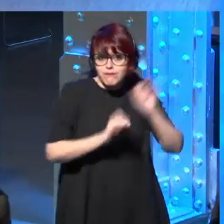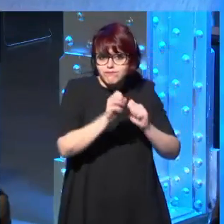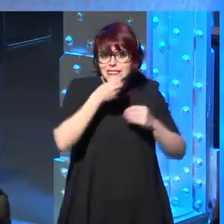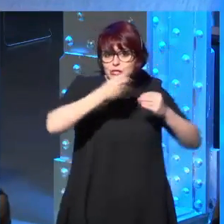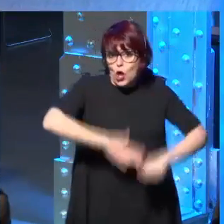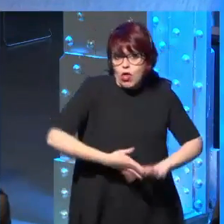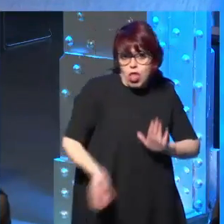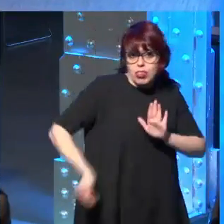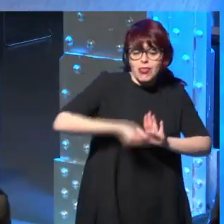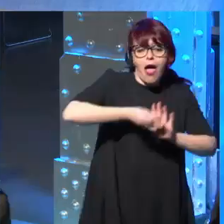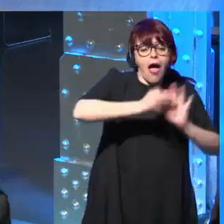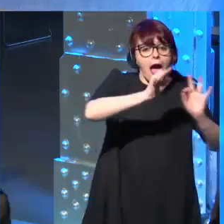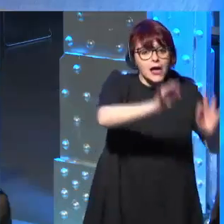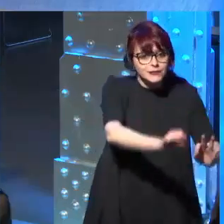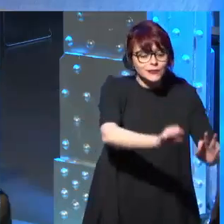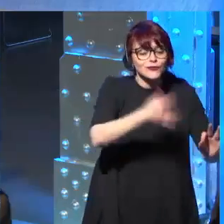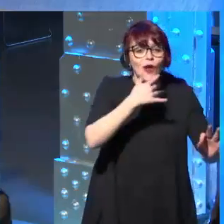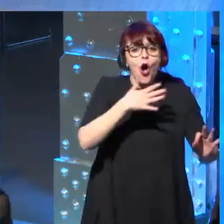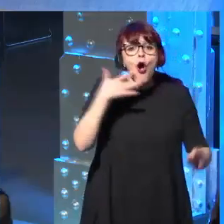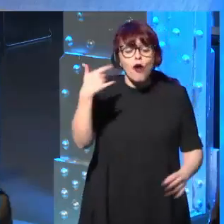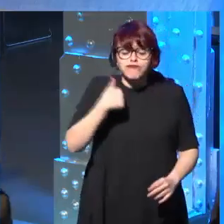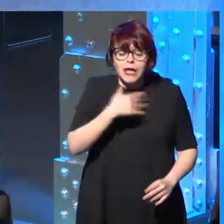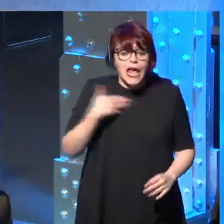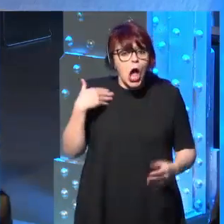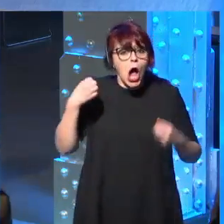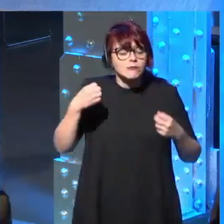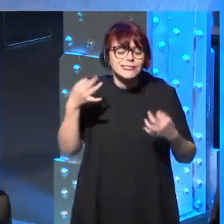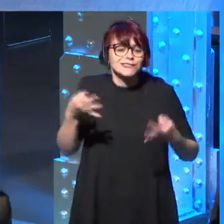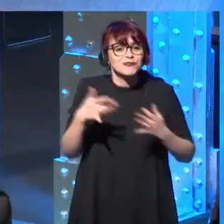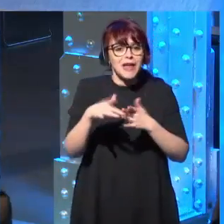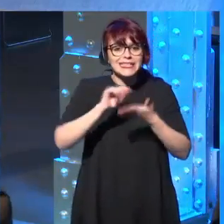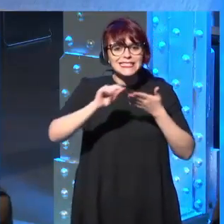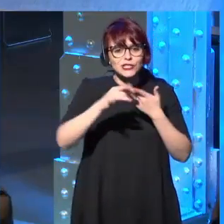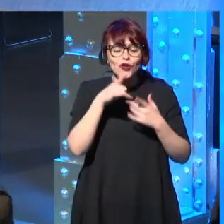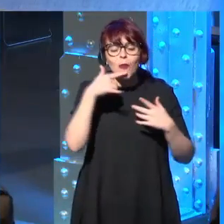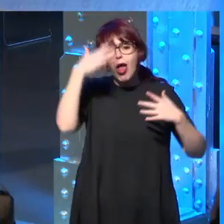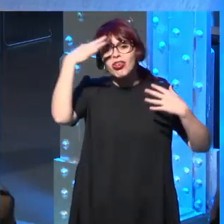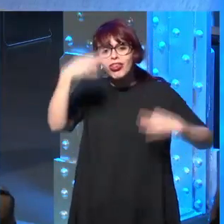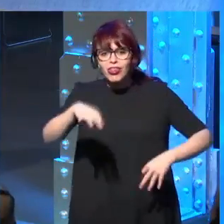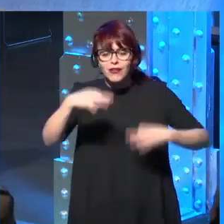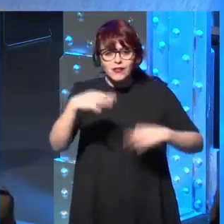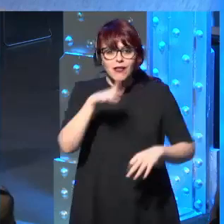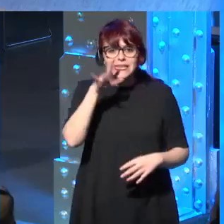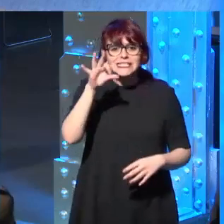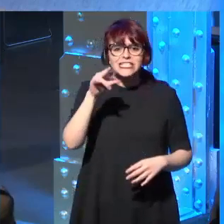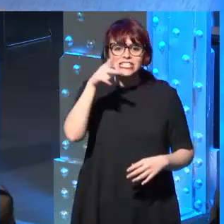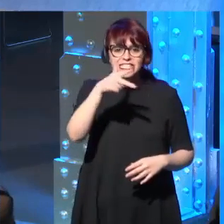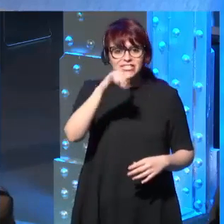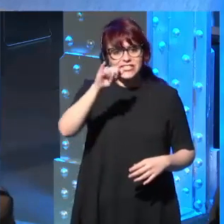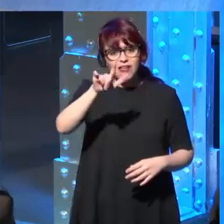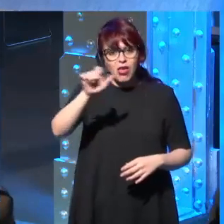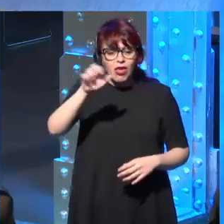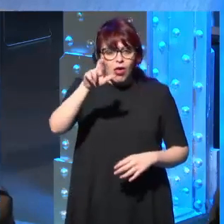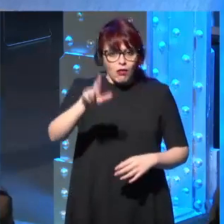a naive writer. That naive writer, according to Schiller, and he was jealous of Goethe,